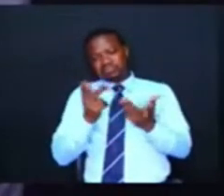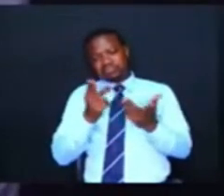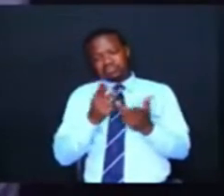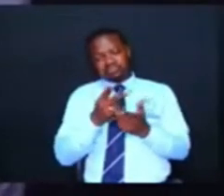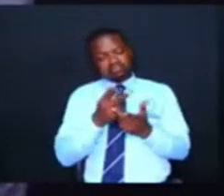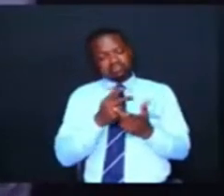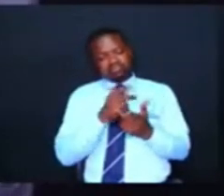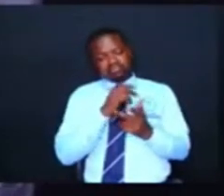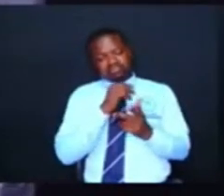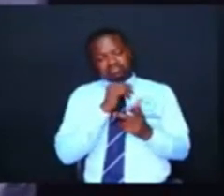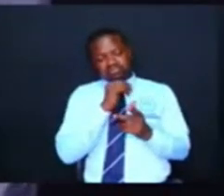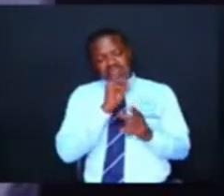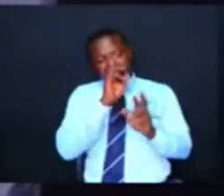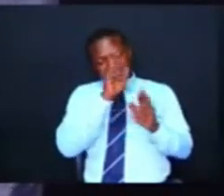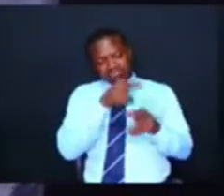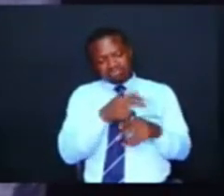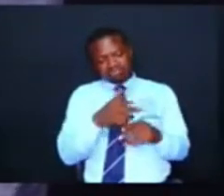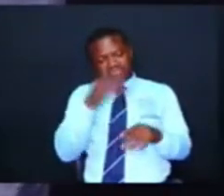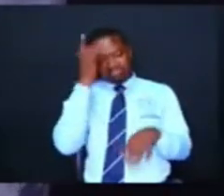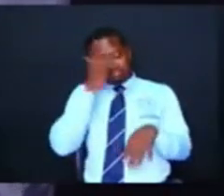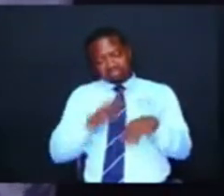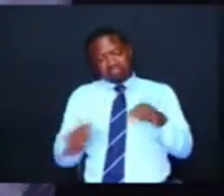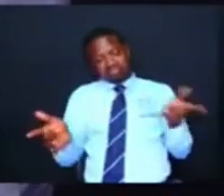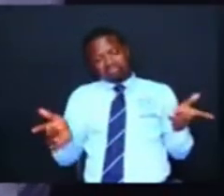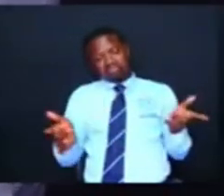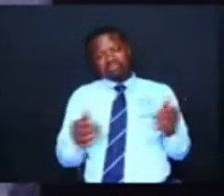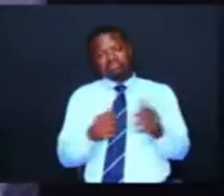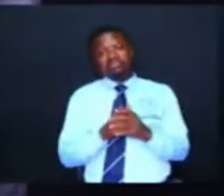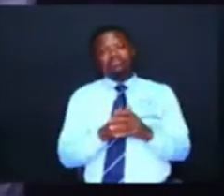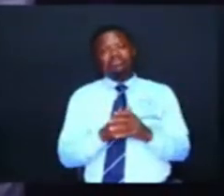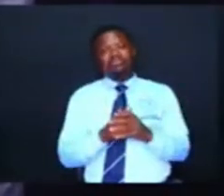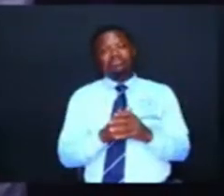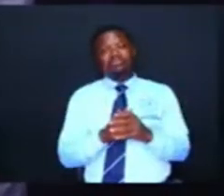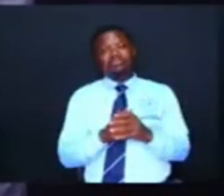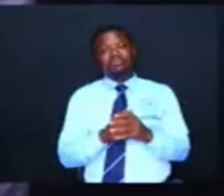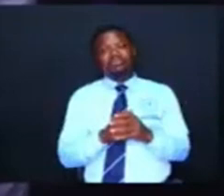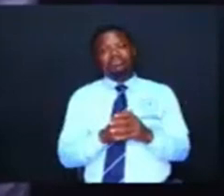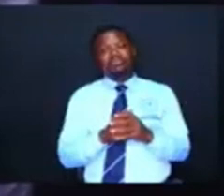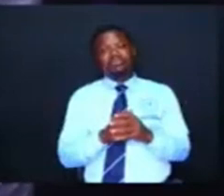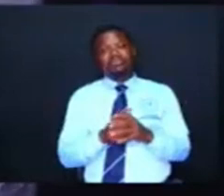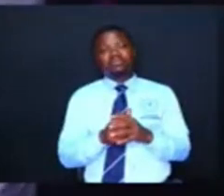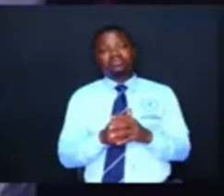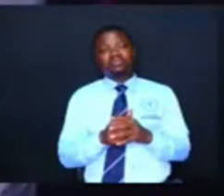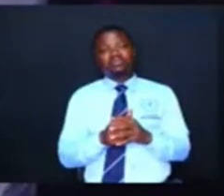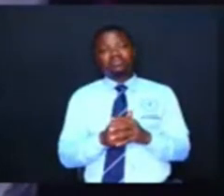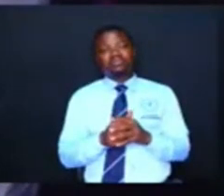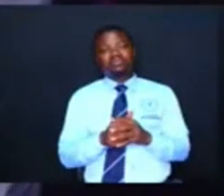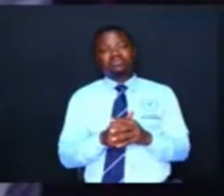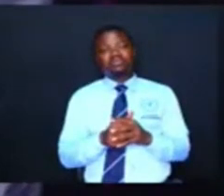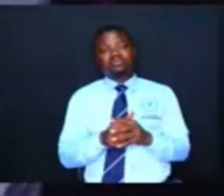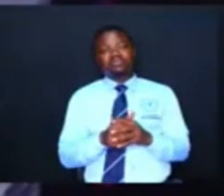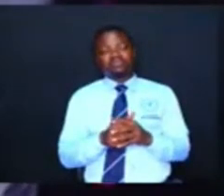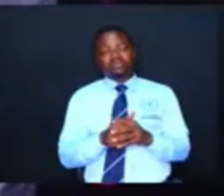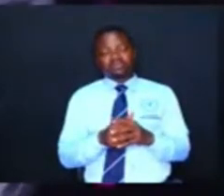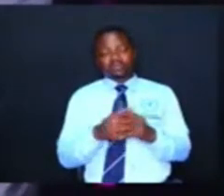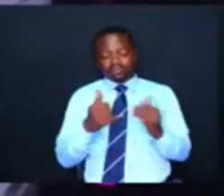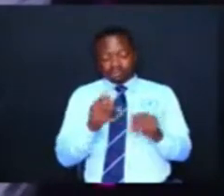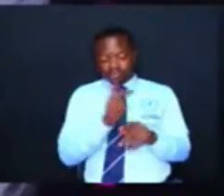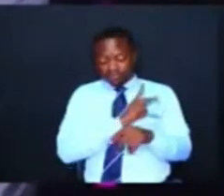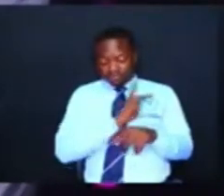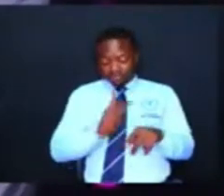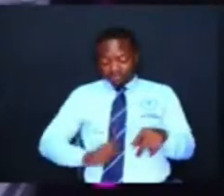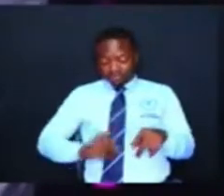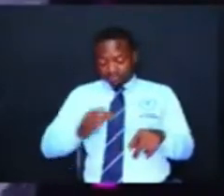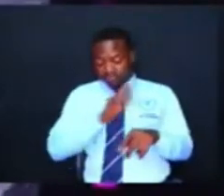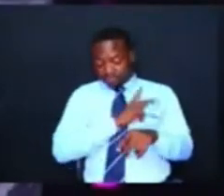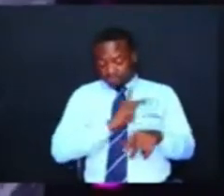And we held the King of Kings and the Lord of Lords in low esteem.